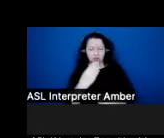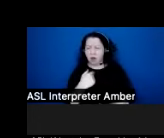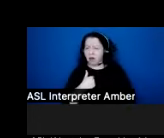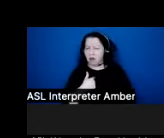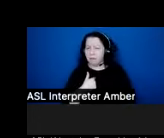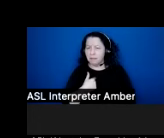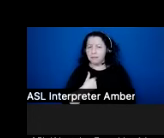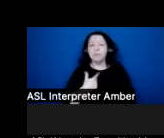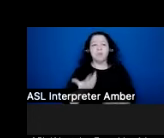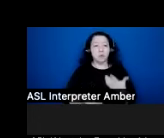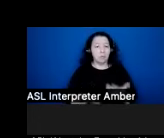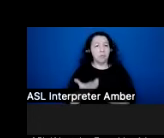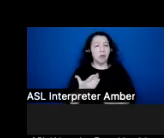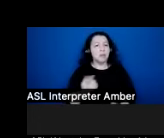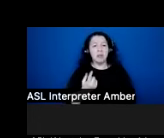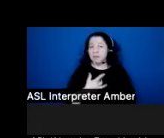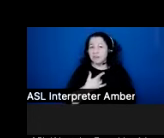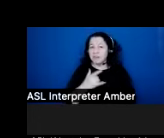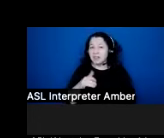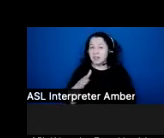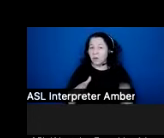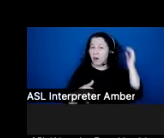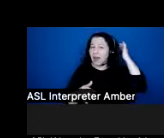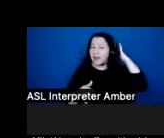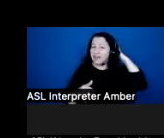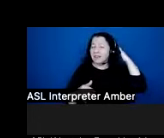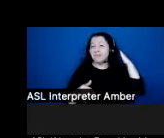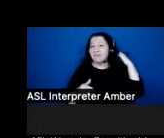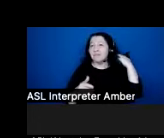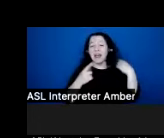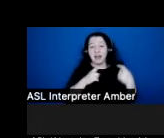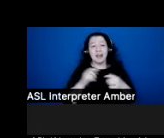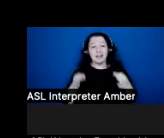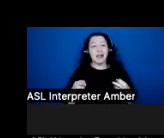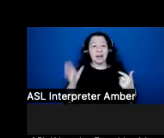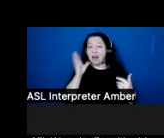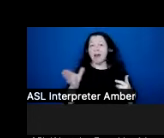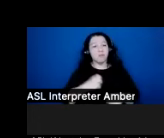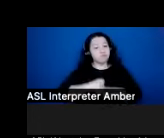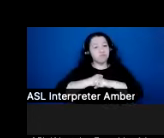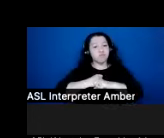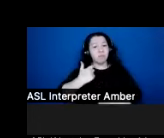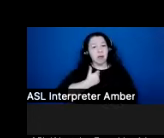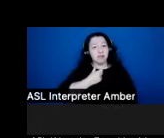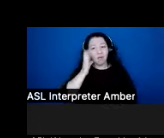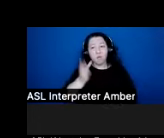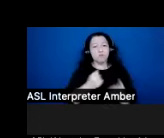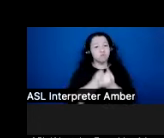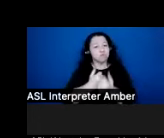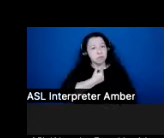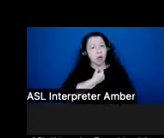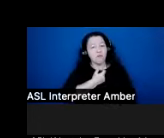maybe somebody's feeling those things, and they're like, I'm gonna stand up for myself, right? I'm not, this can't happen. And maybe